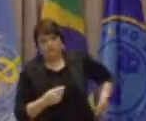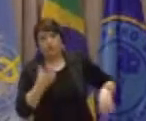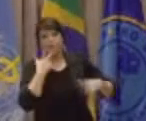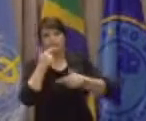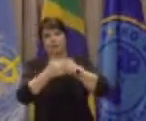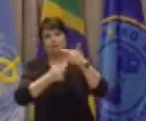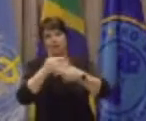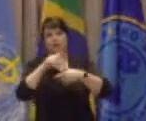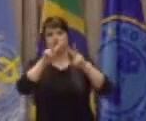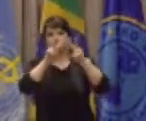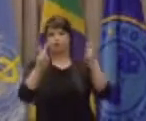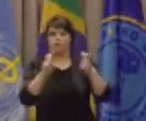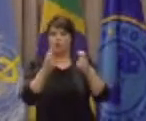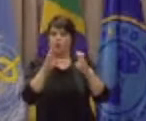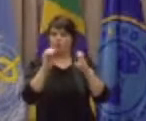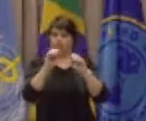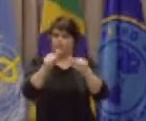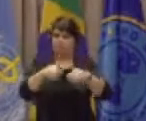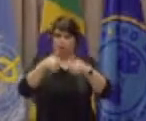in